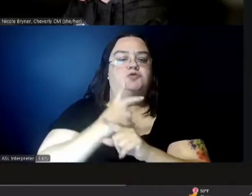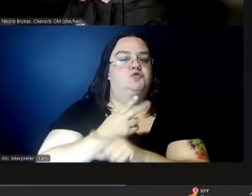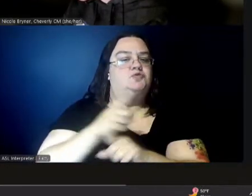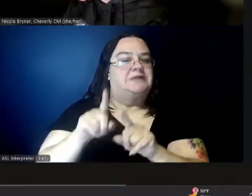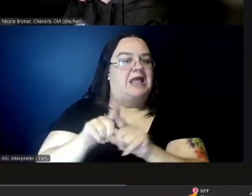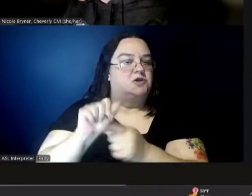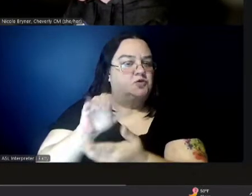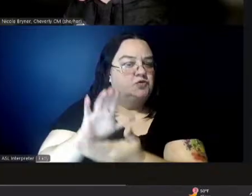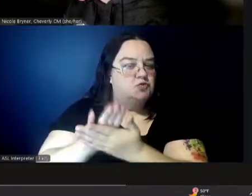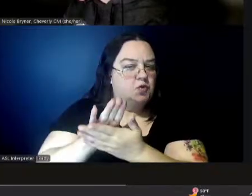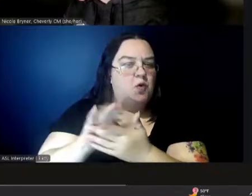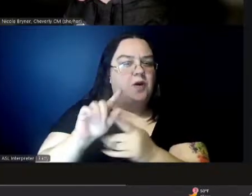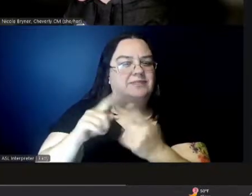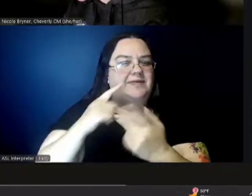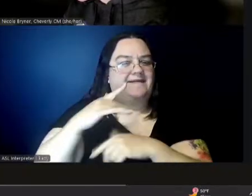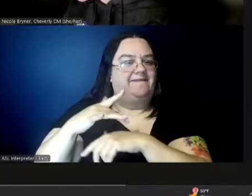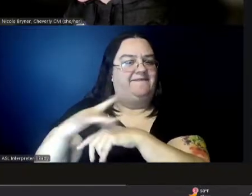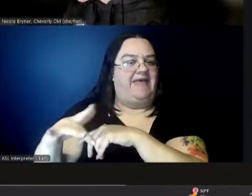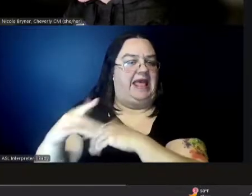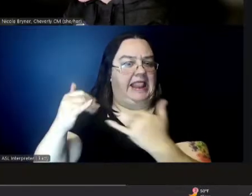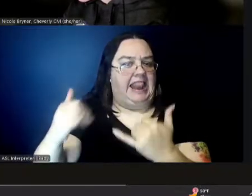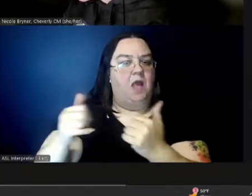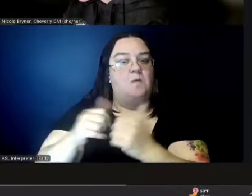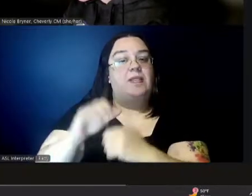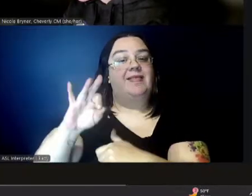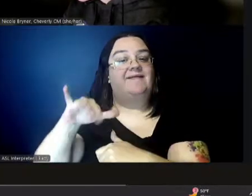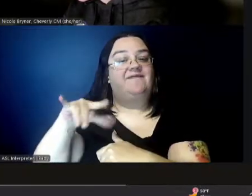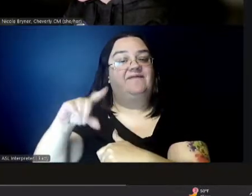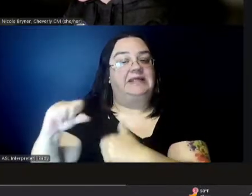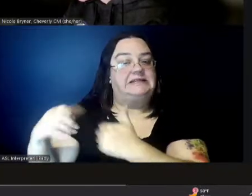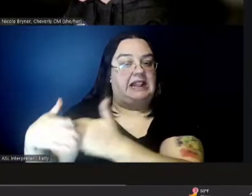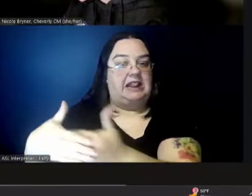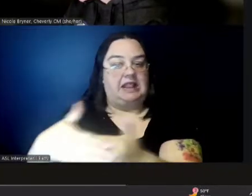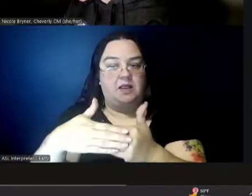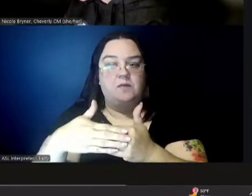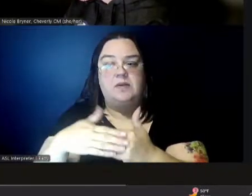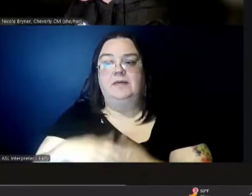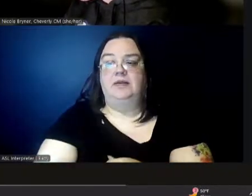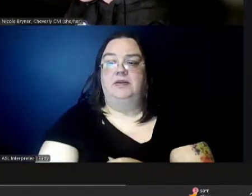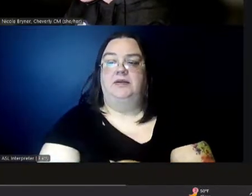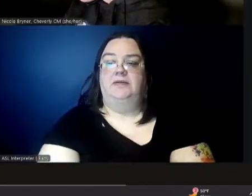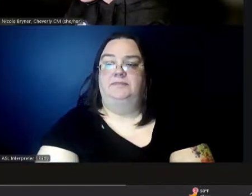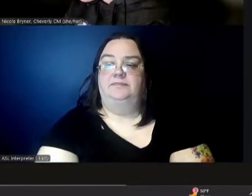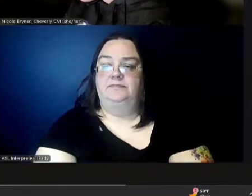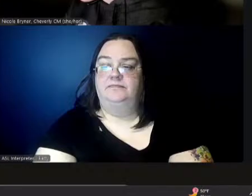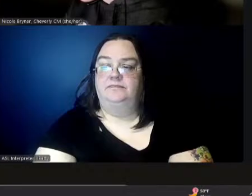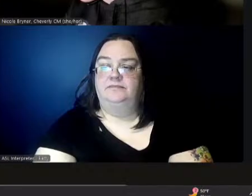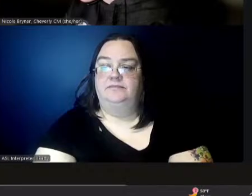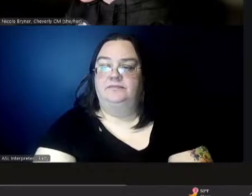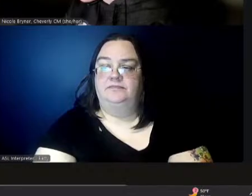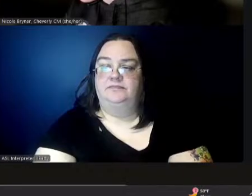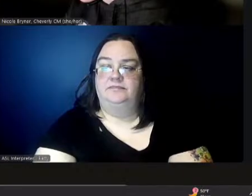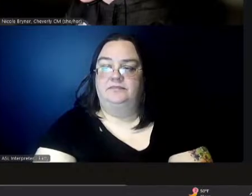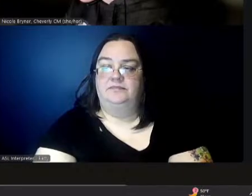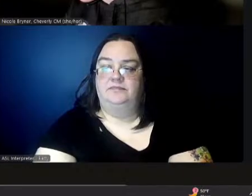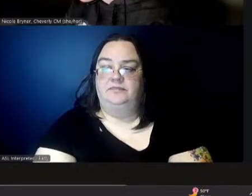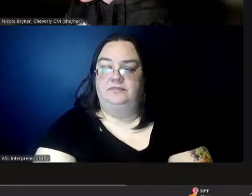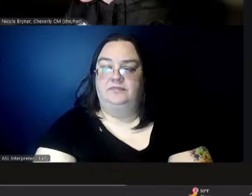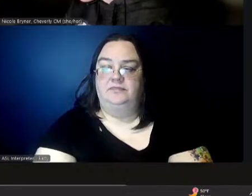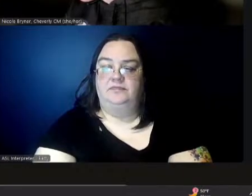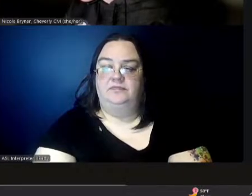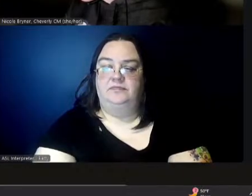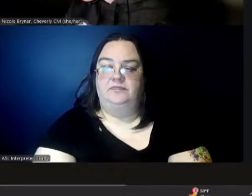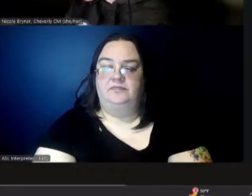adjacent fields that you heard about. So Our intention really is to